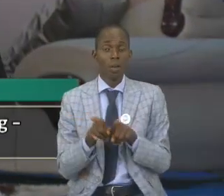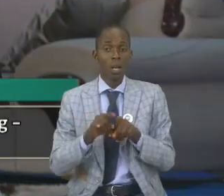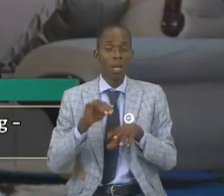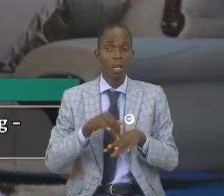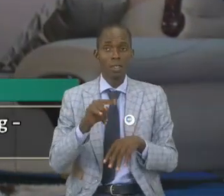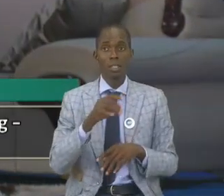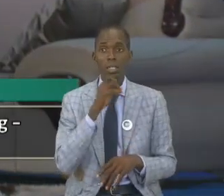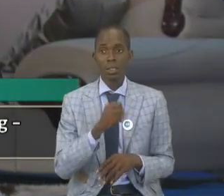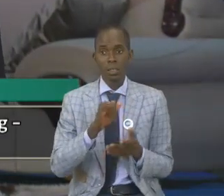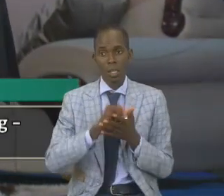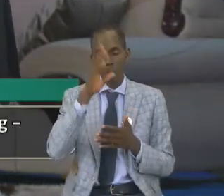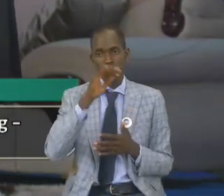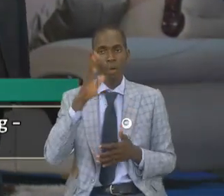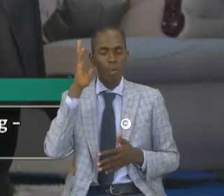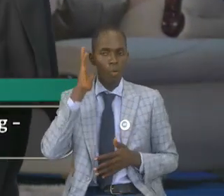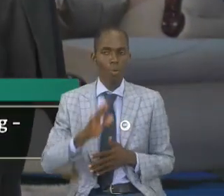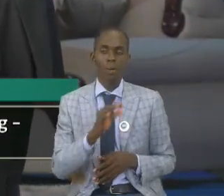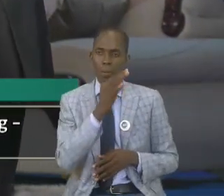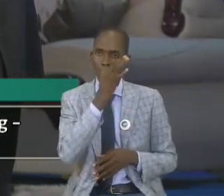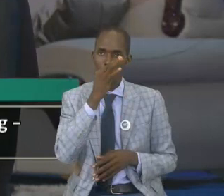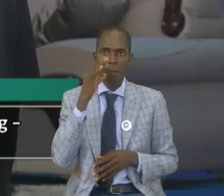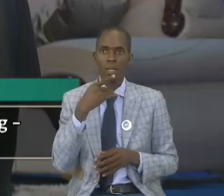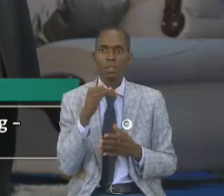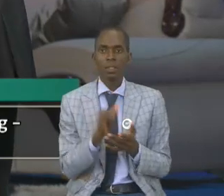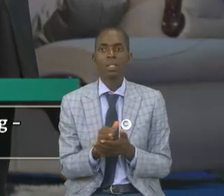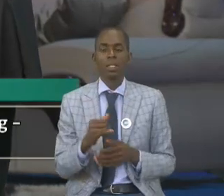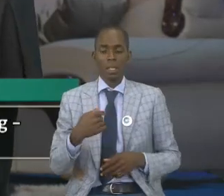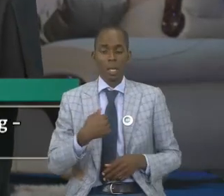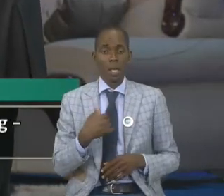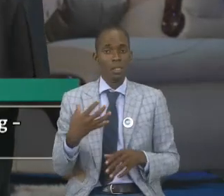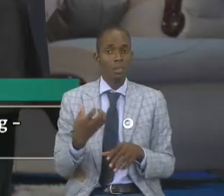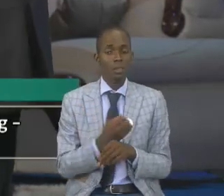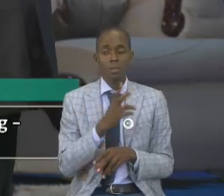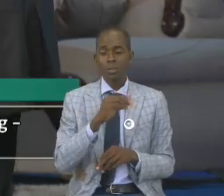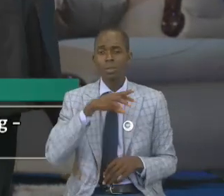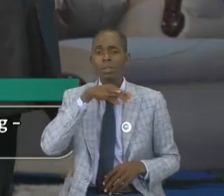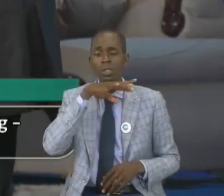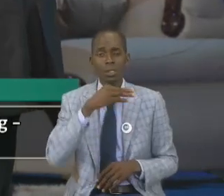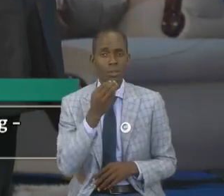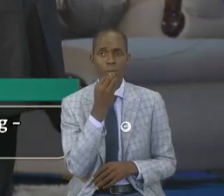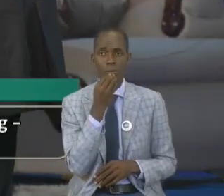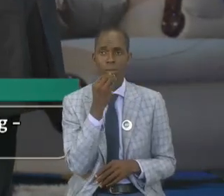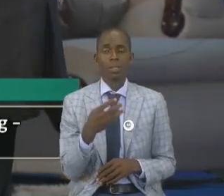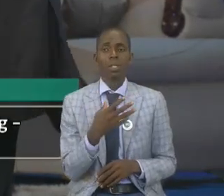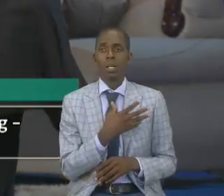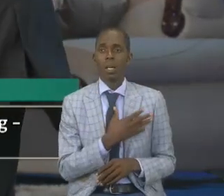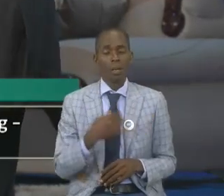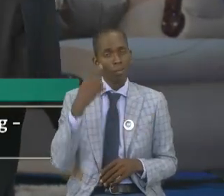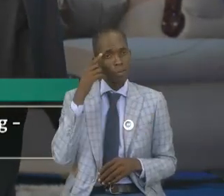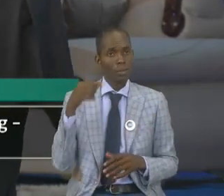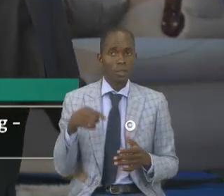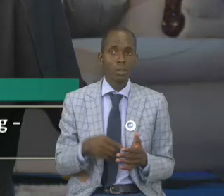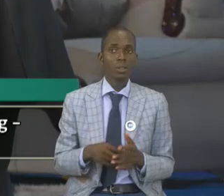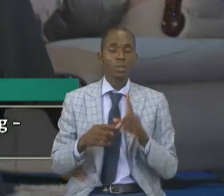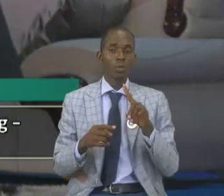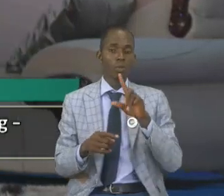could still fast. And he said, I took no dainty meat. And for those 21 days, he was praying. He was